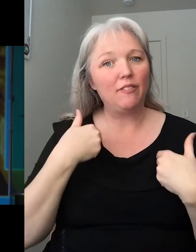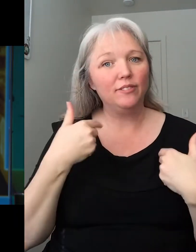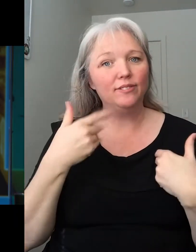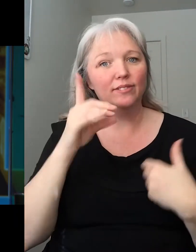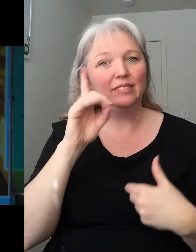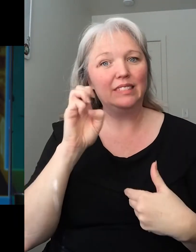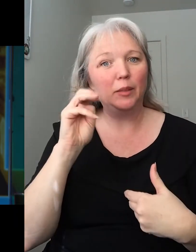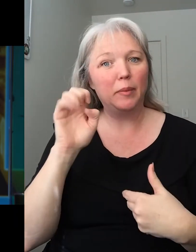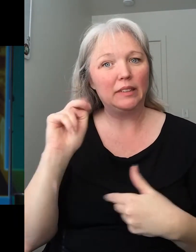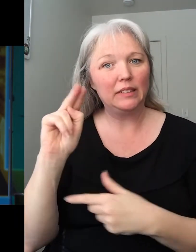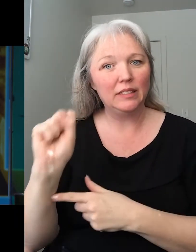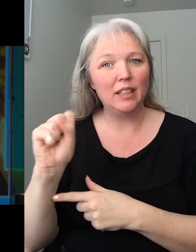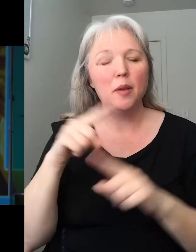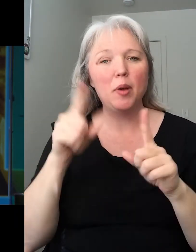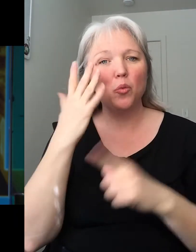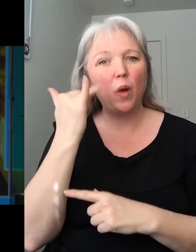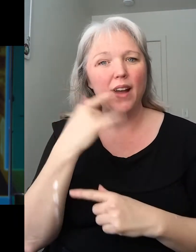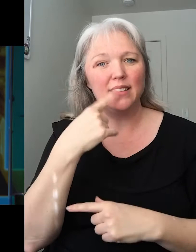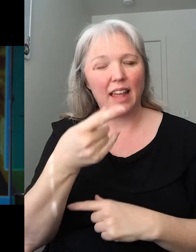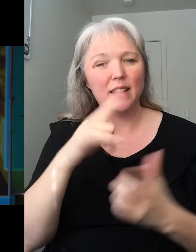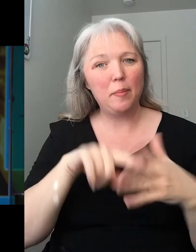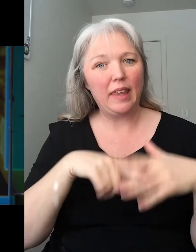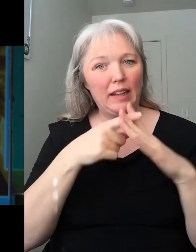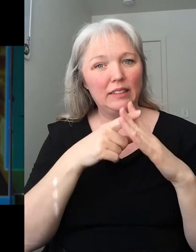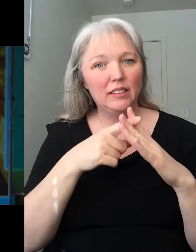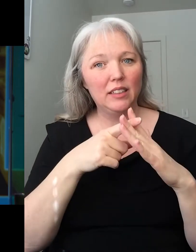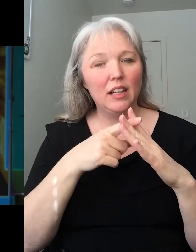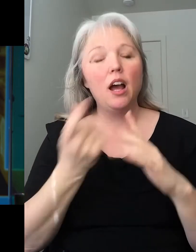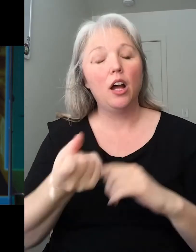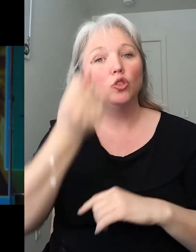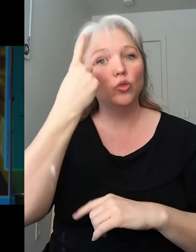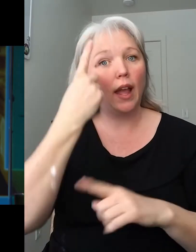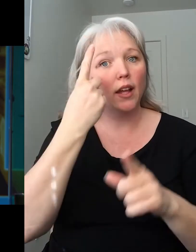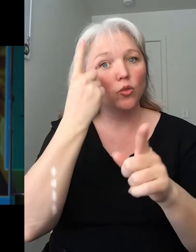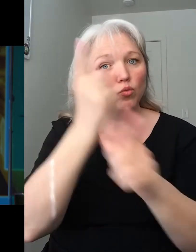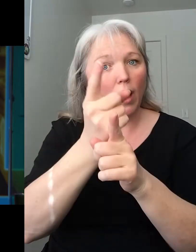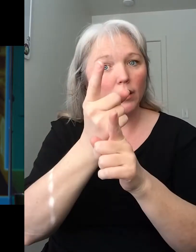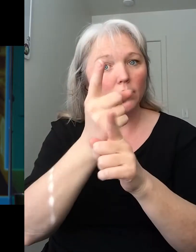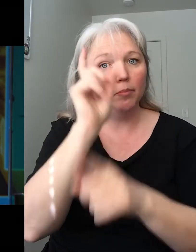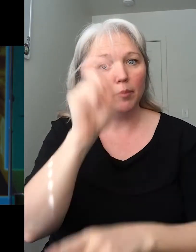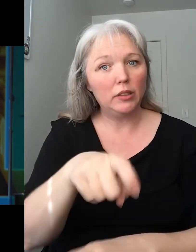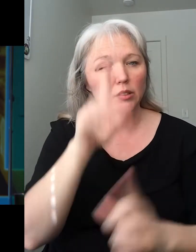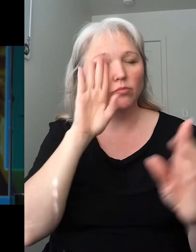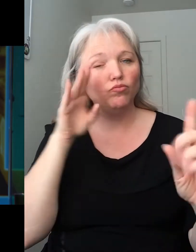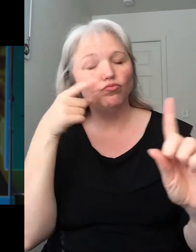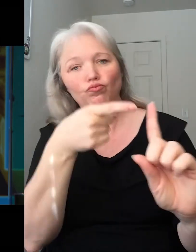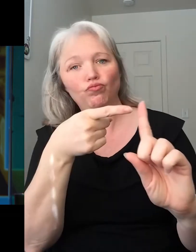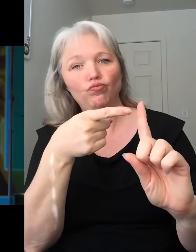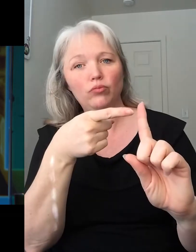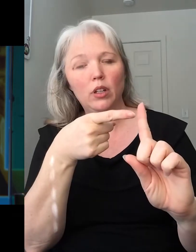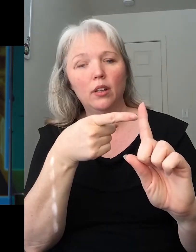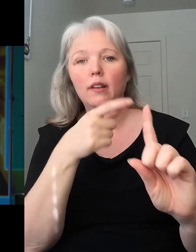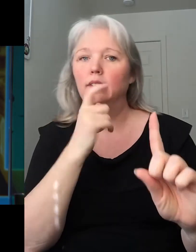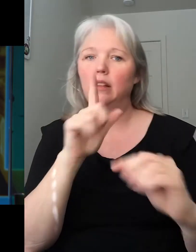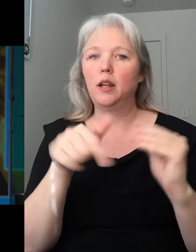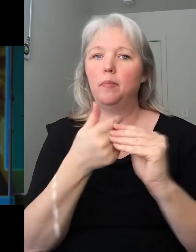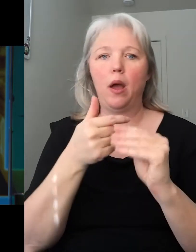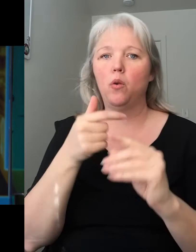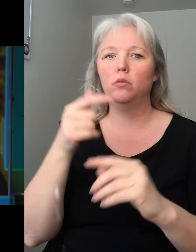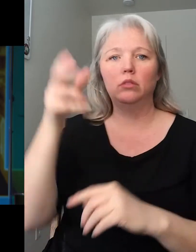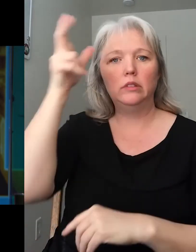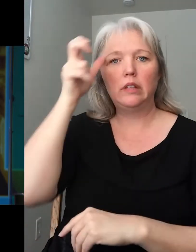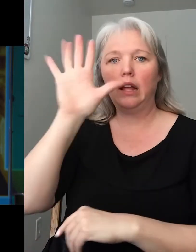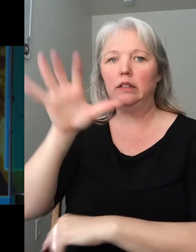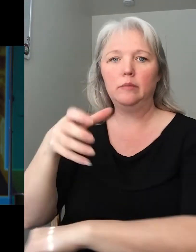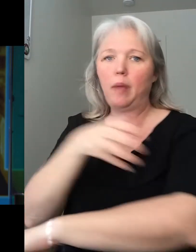demons in the world. But that's why I said at the beginning, get the understanding right. This is not about the